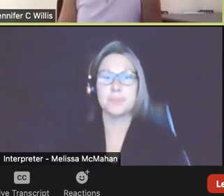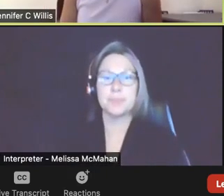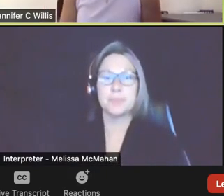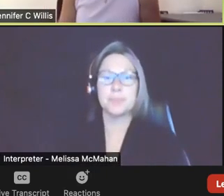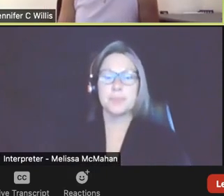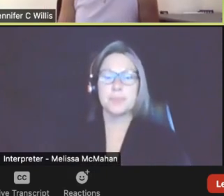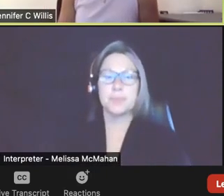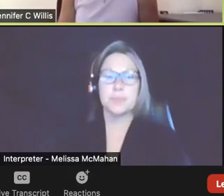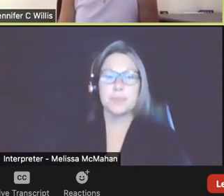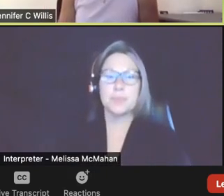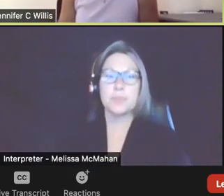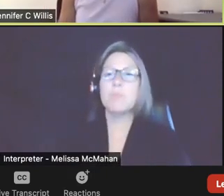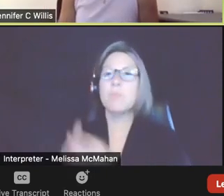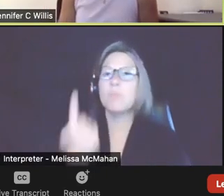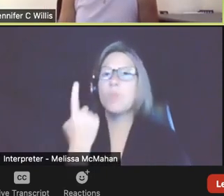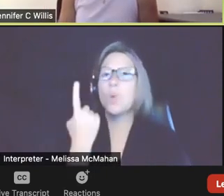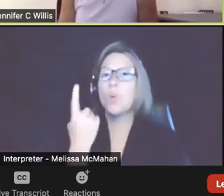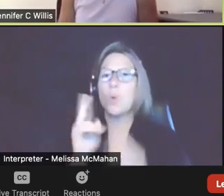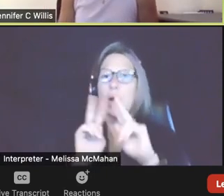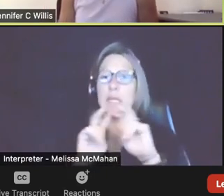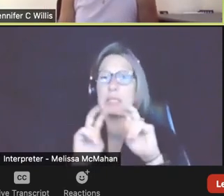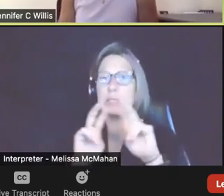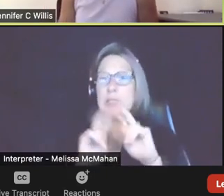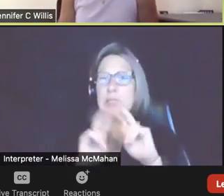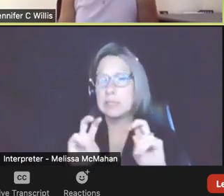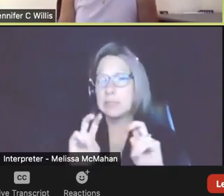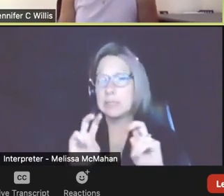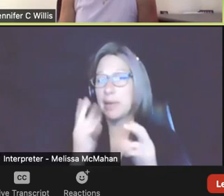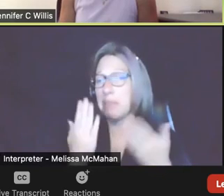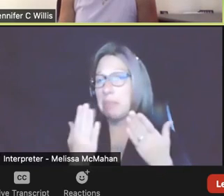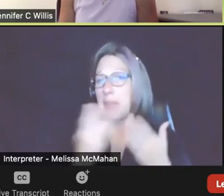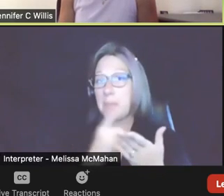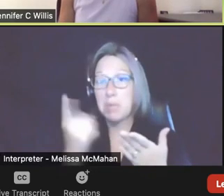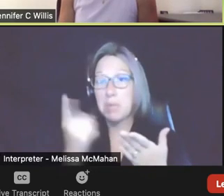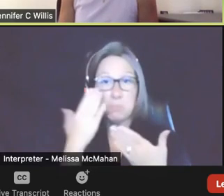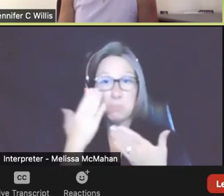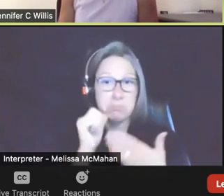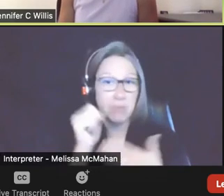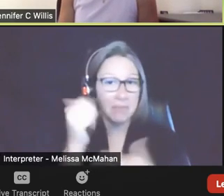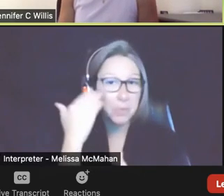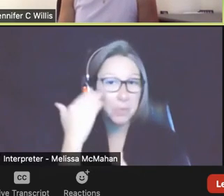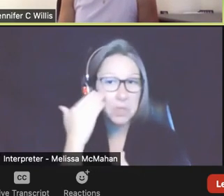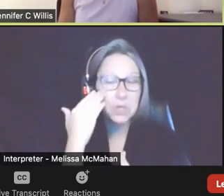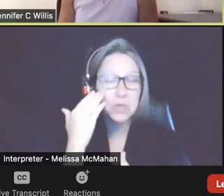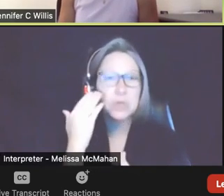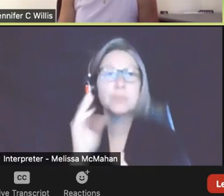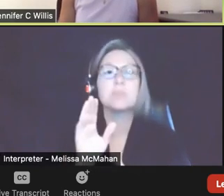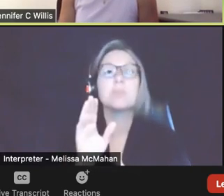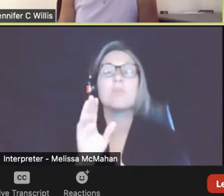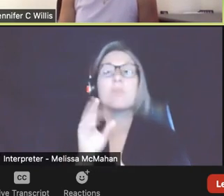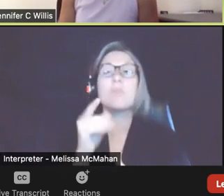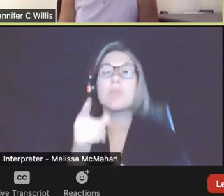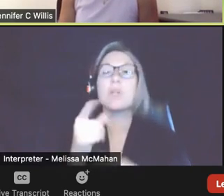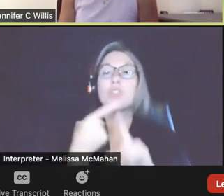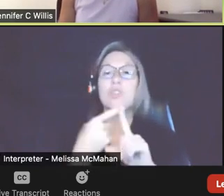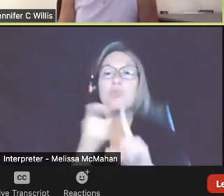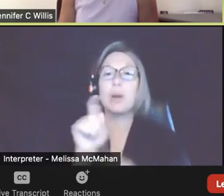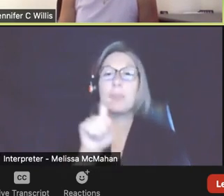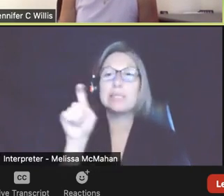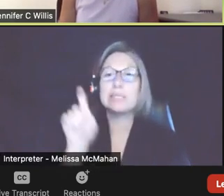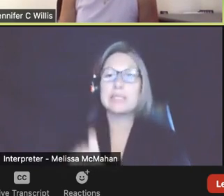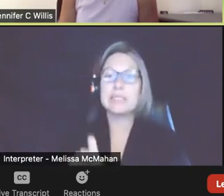So one assessment, in case everybody is not familiar with this, this is out of the Texas School for the